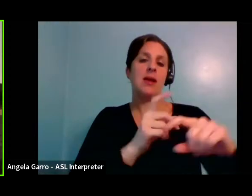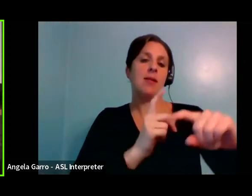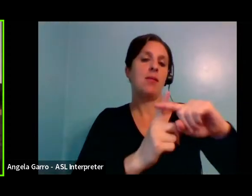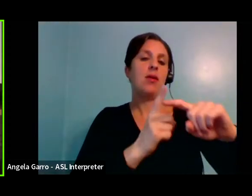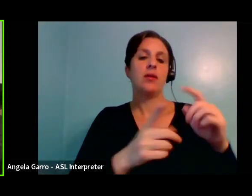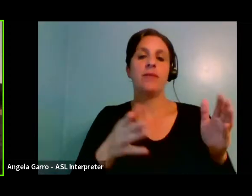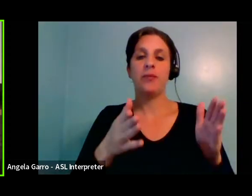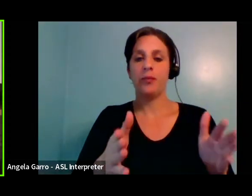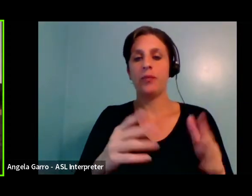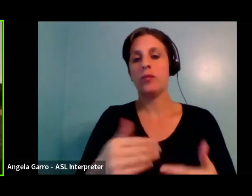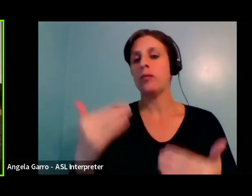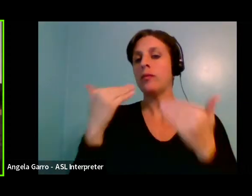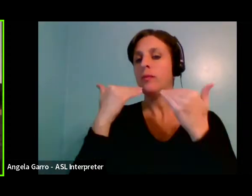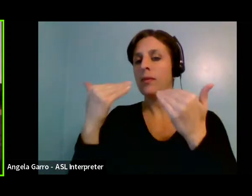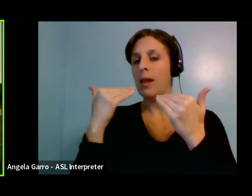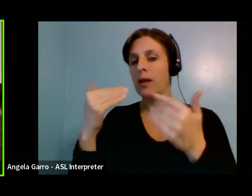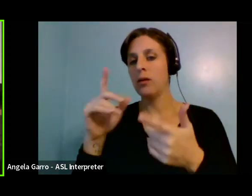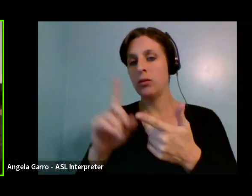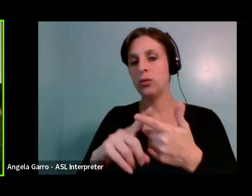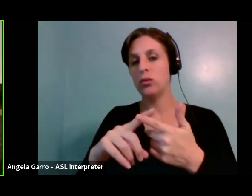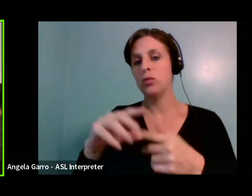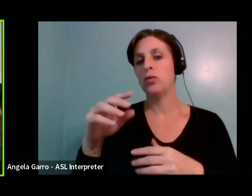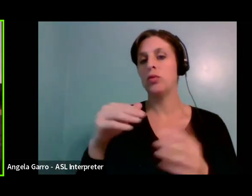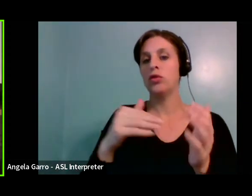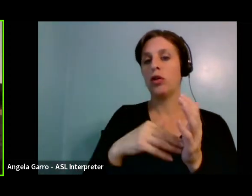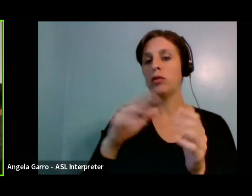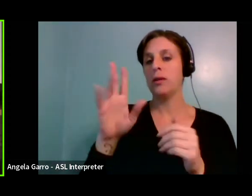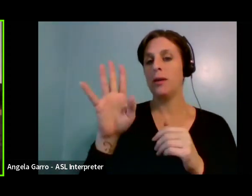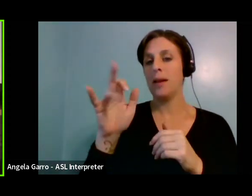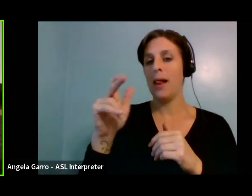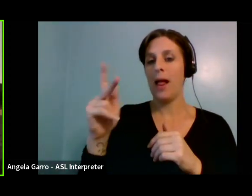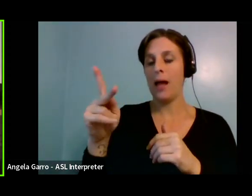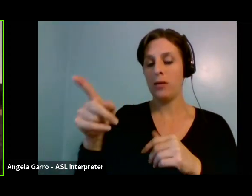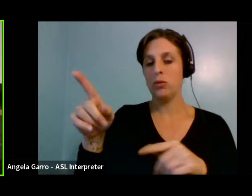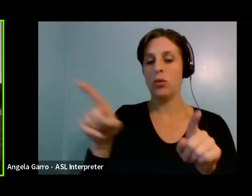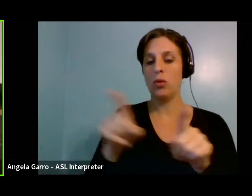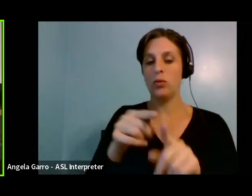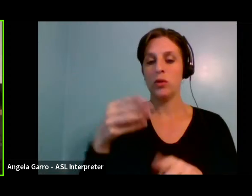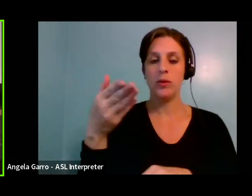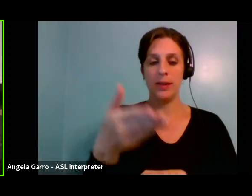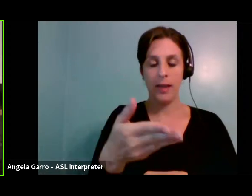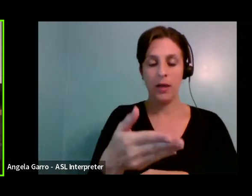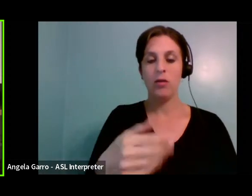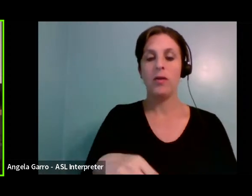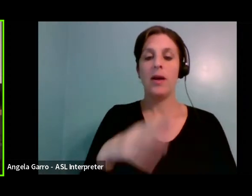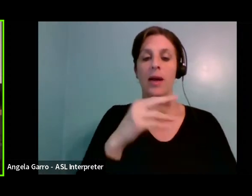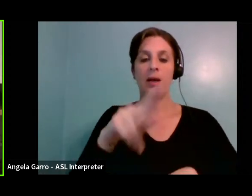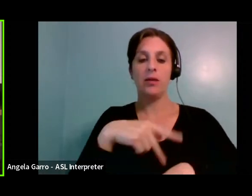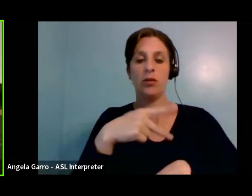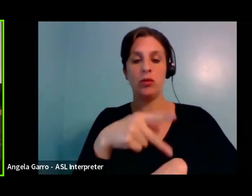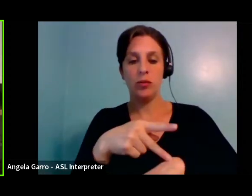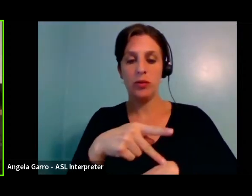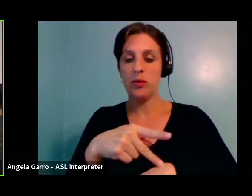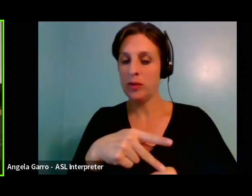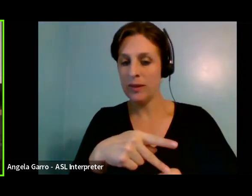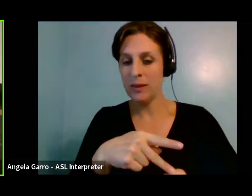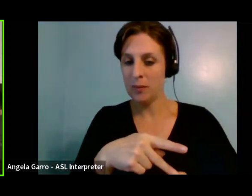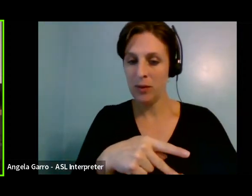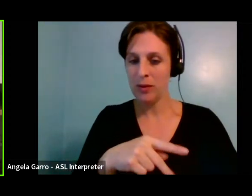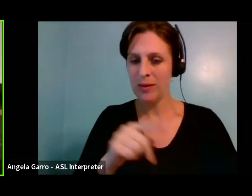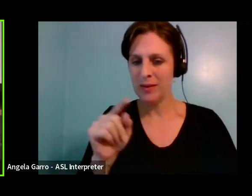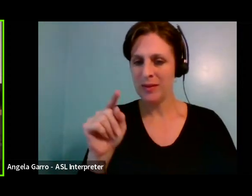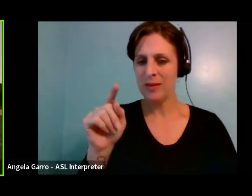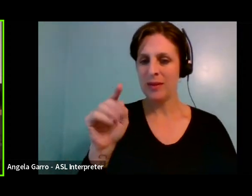And thank you to Dr. Black also was there, and Principal Arbizu, Assistant